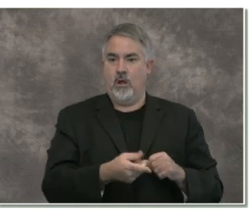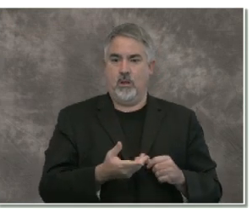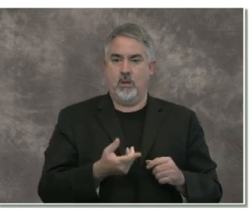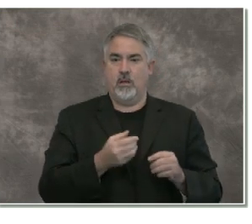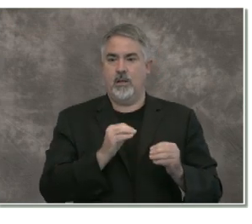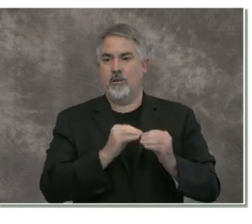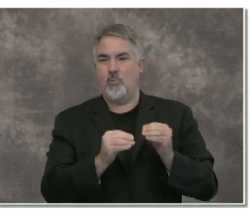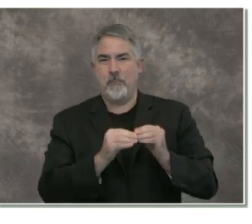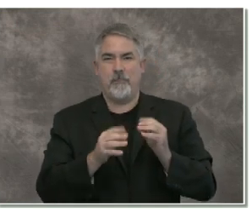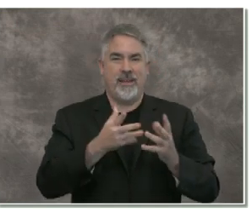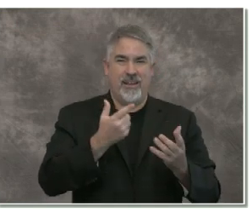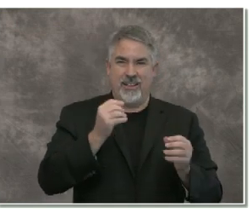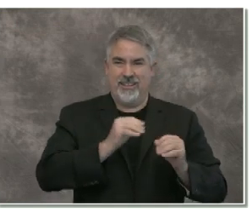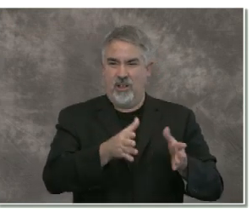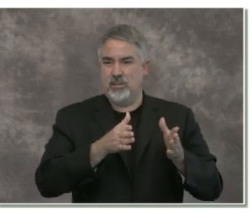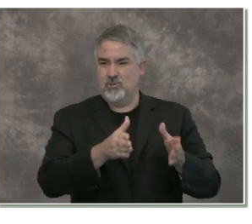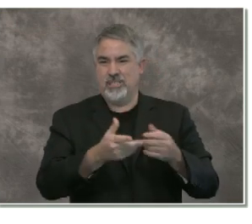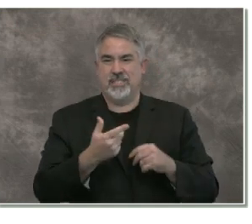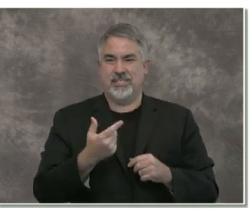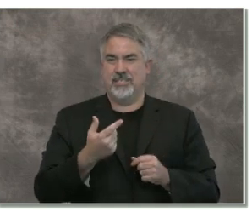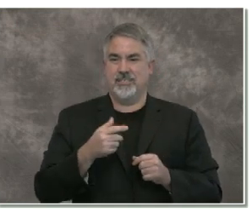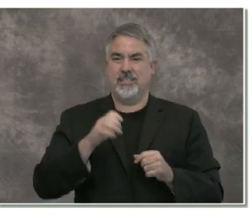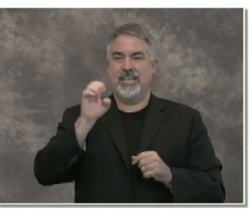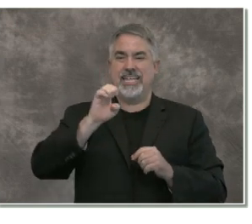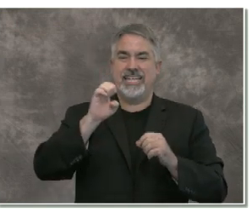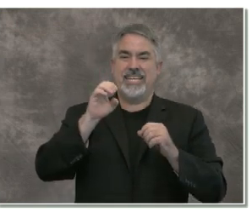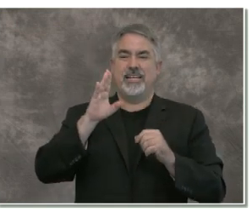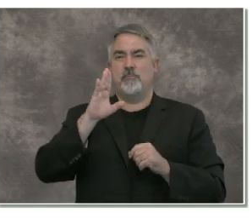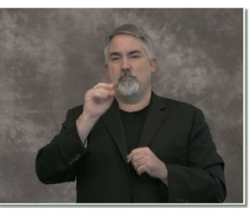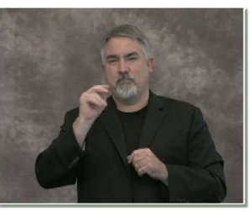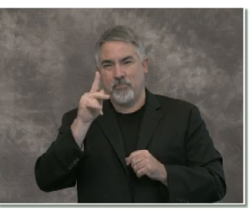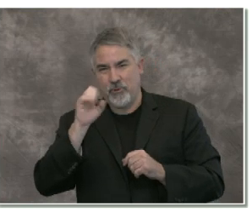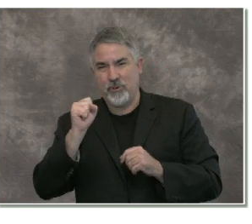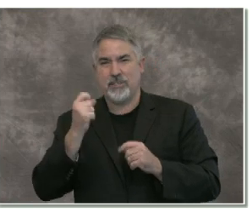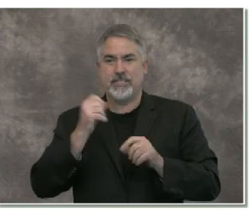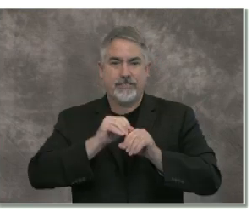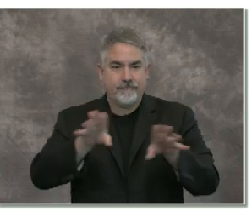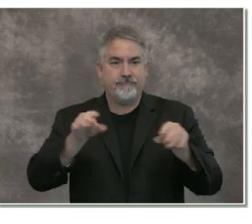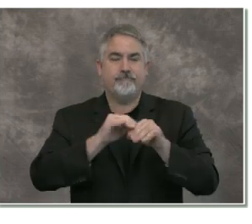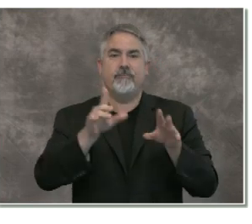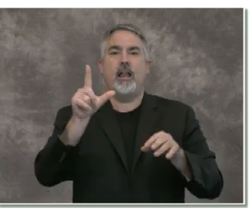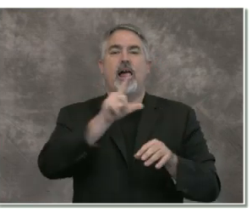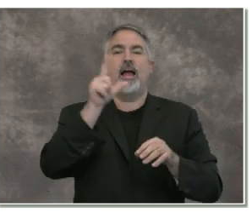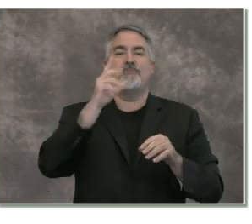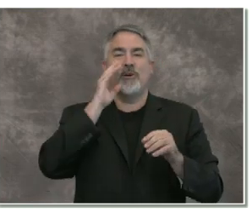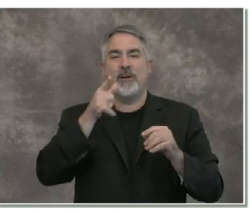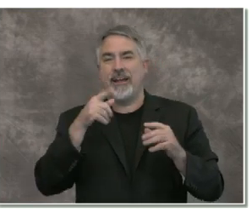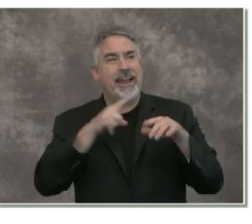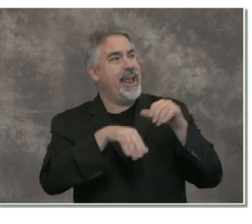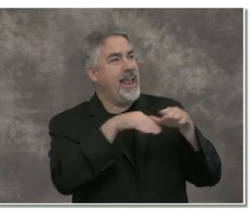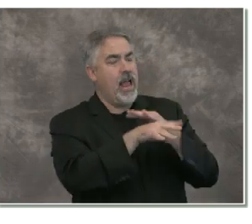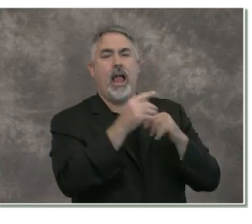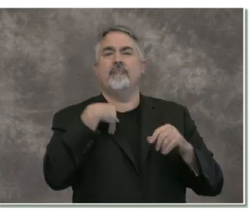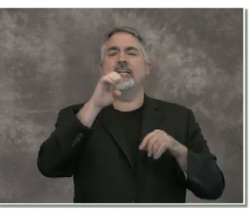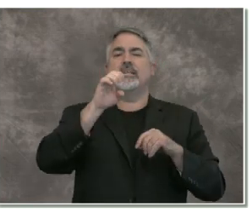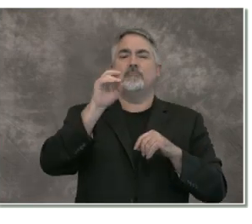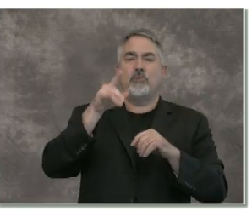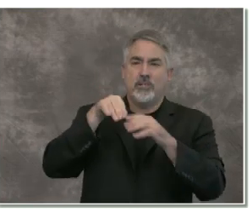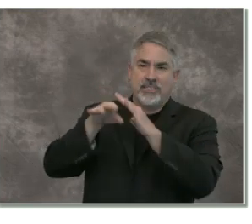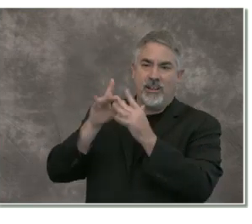out e-books through our county library system, and conducting marriages that were previously scheduled. And our Registrar of